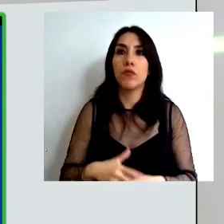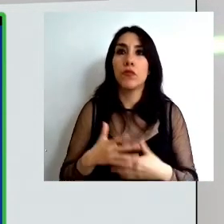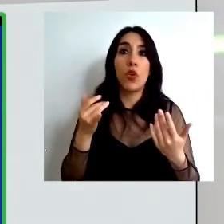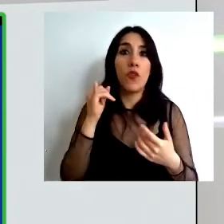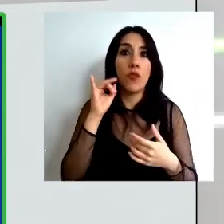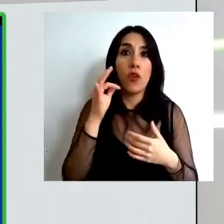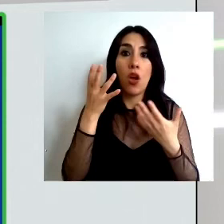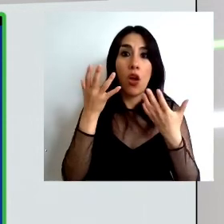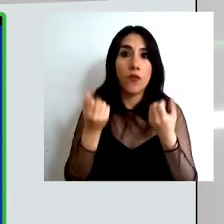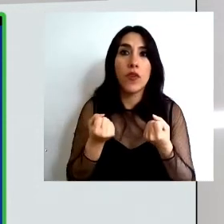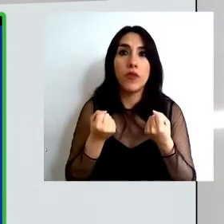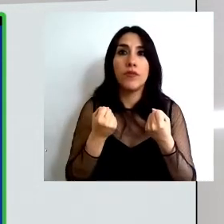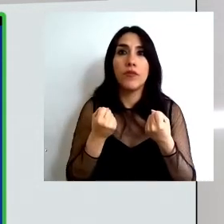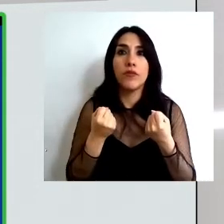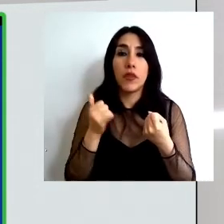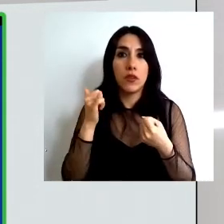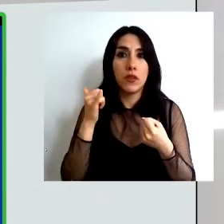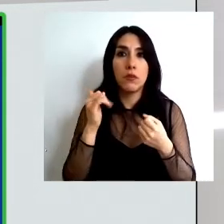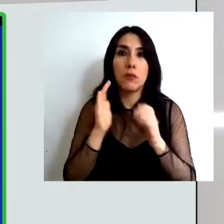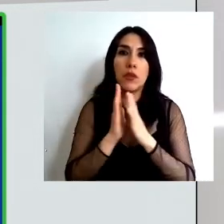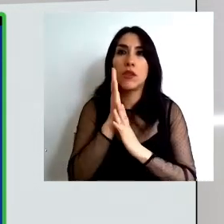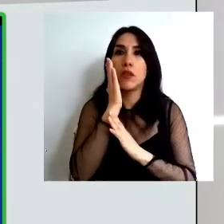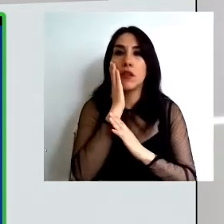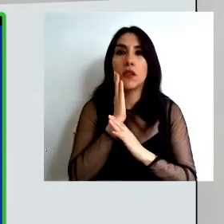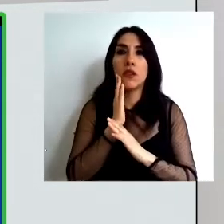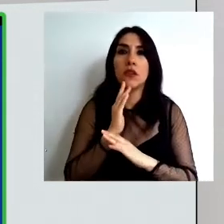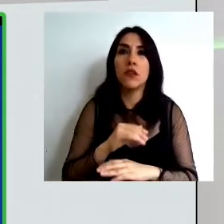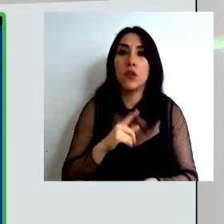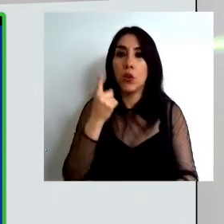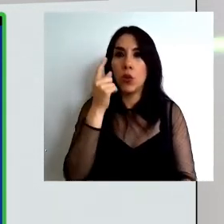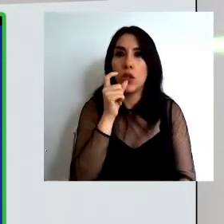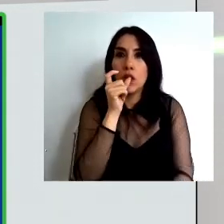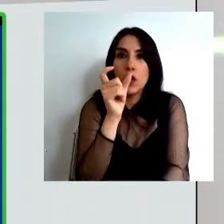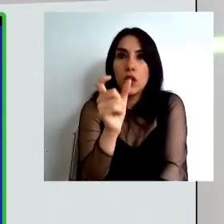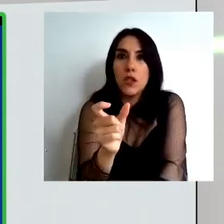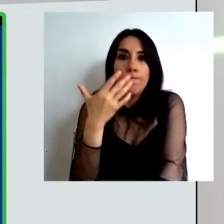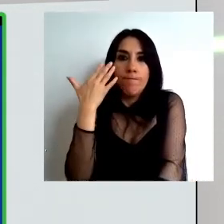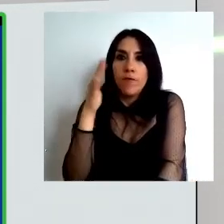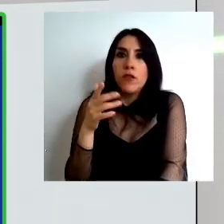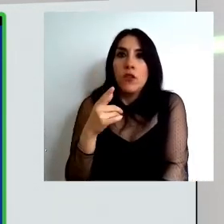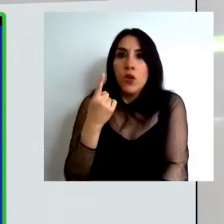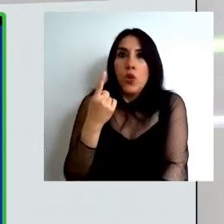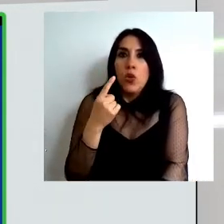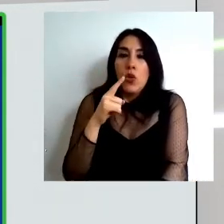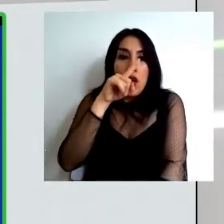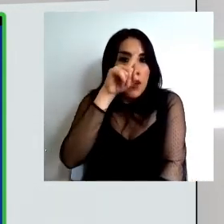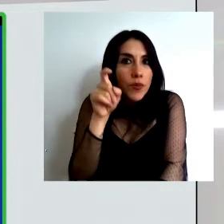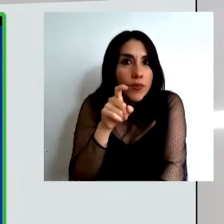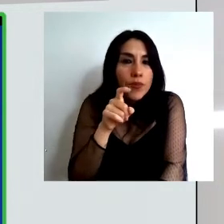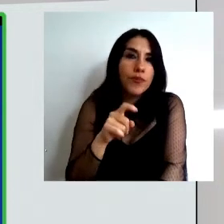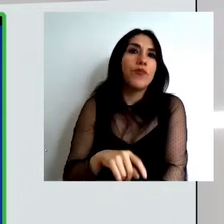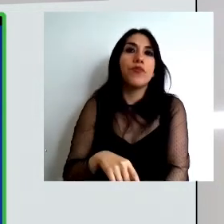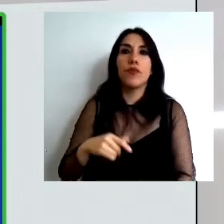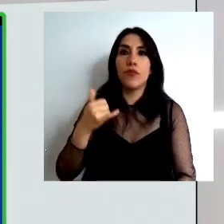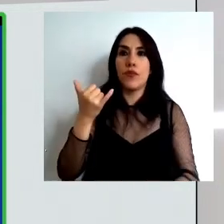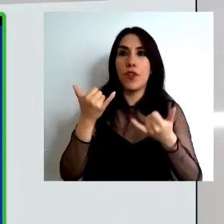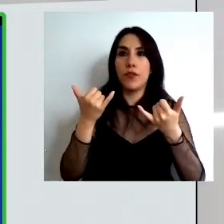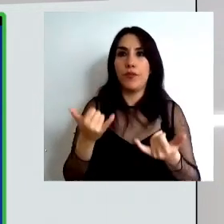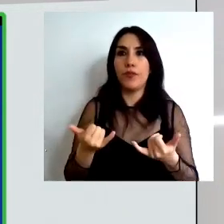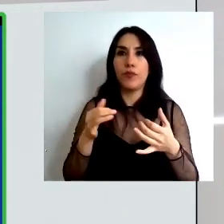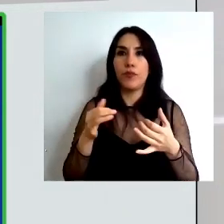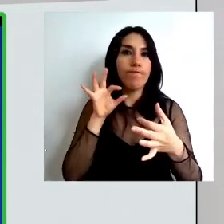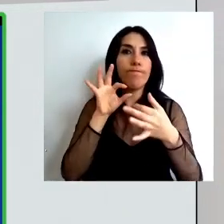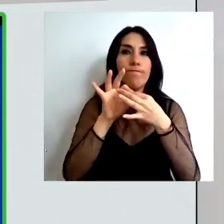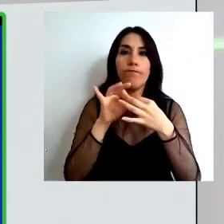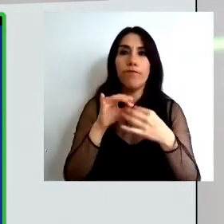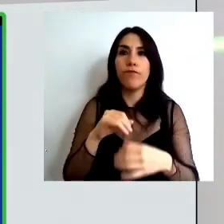But if with this question you mean the success of the replication once it has taken place, I